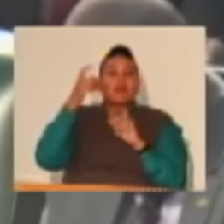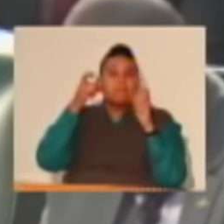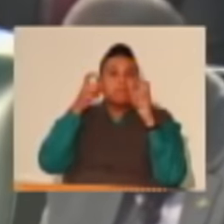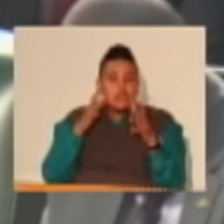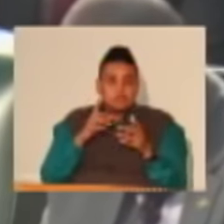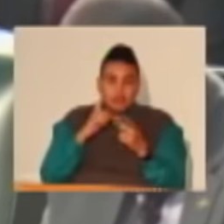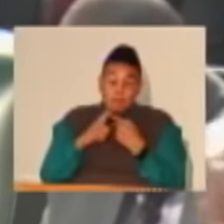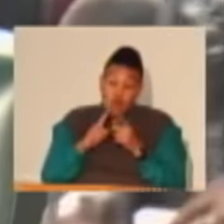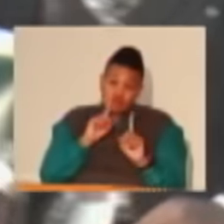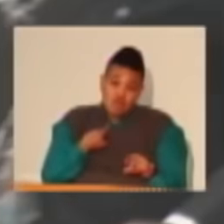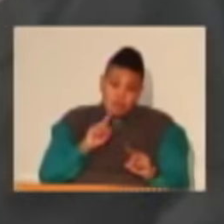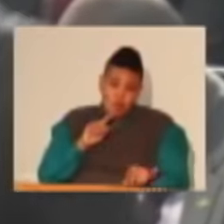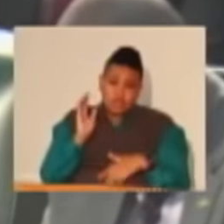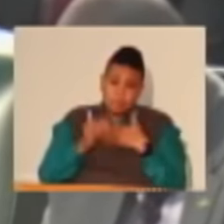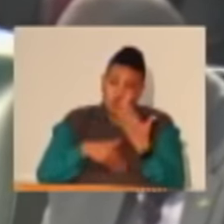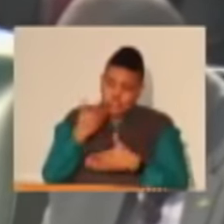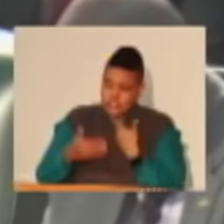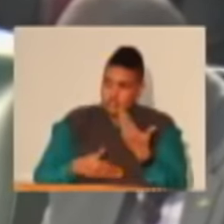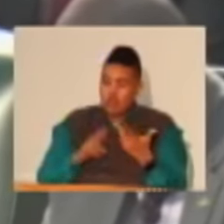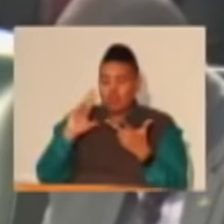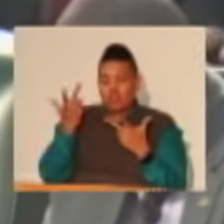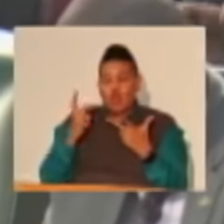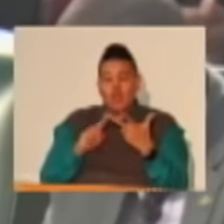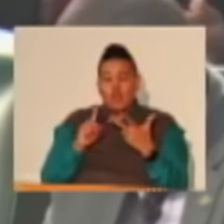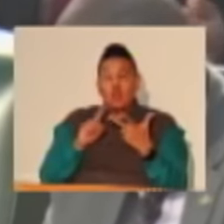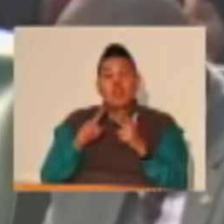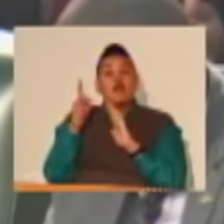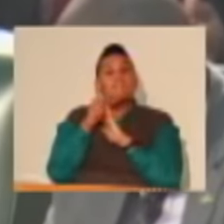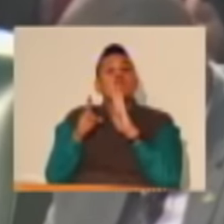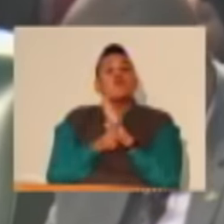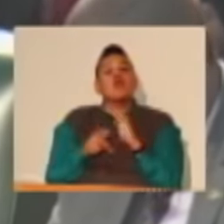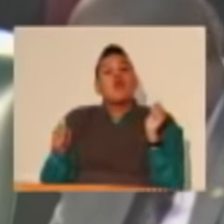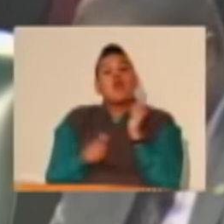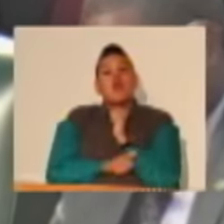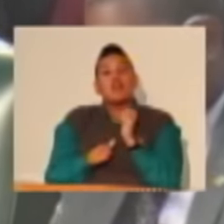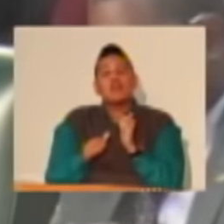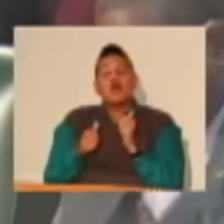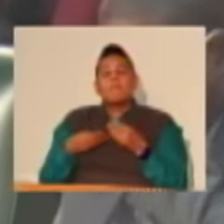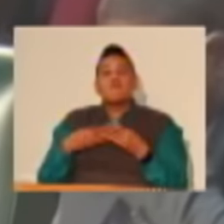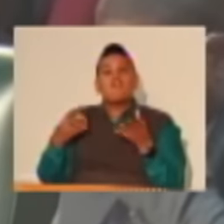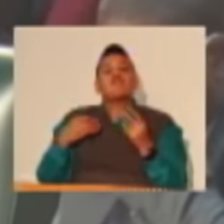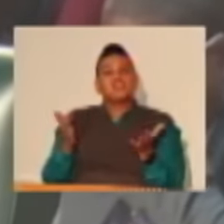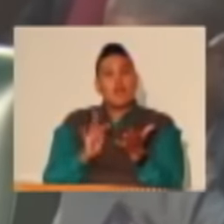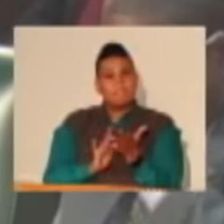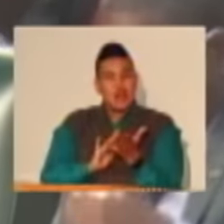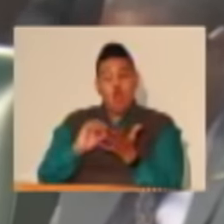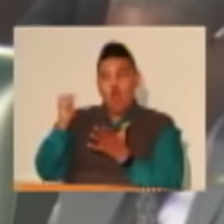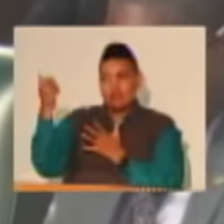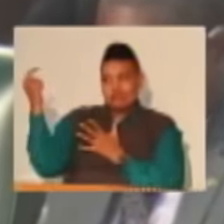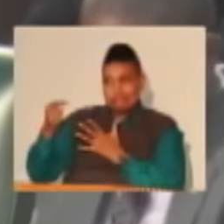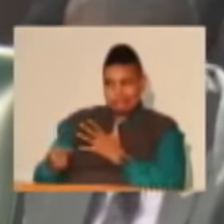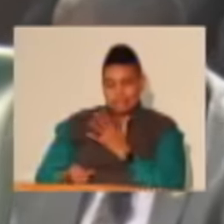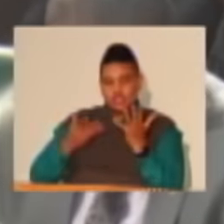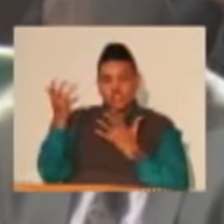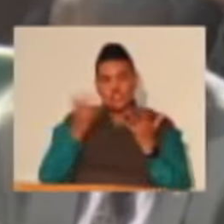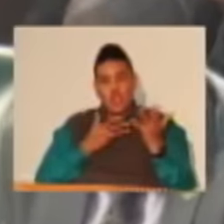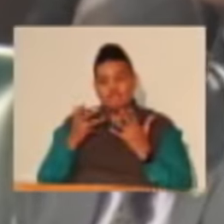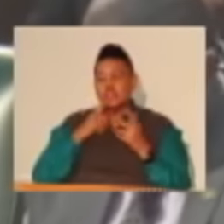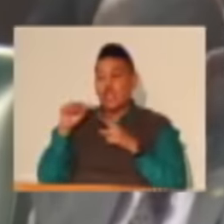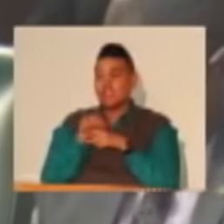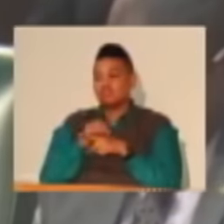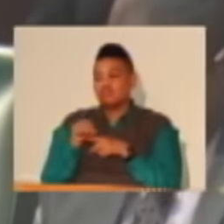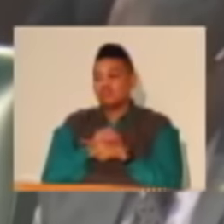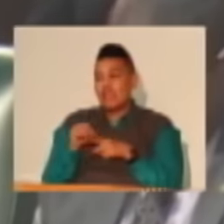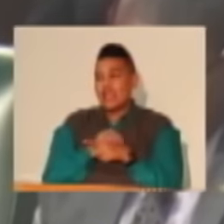reporting procedures. 3, protocol on the provision of medical and other services at training